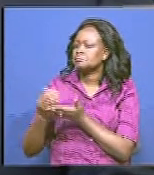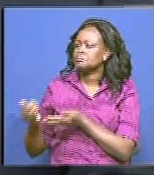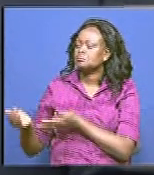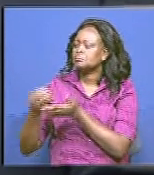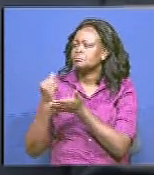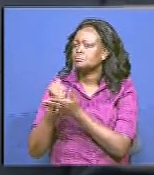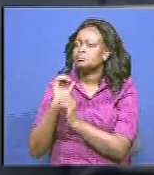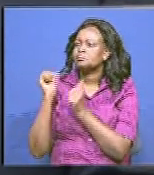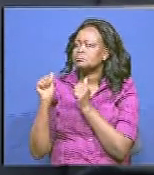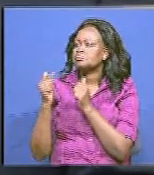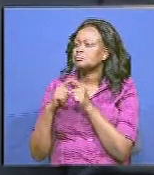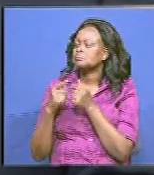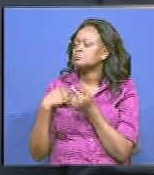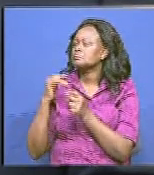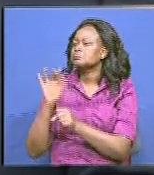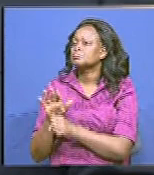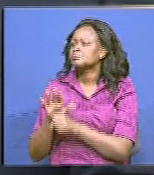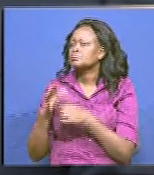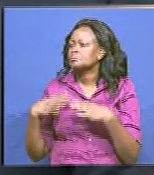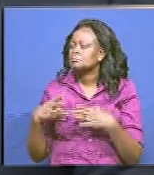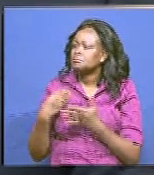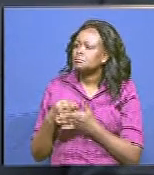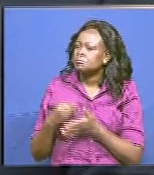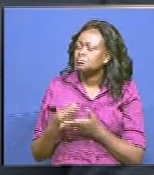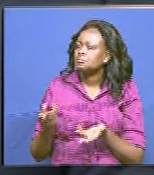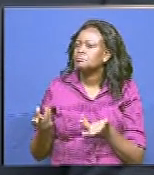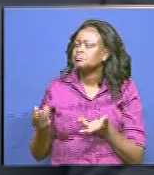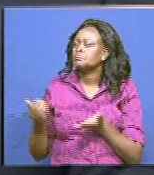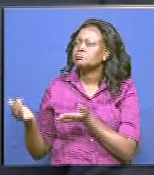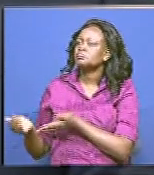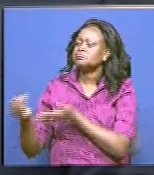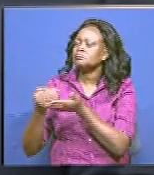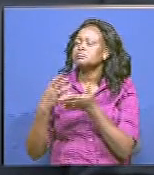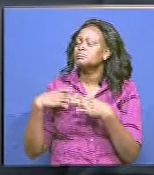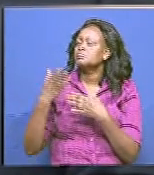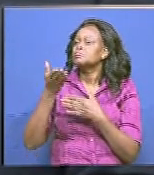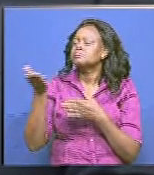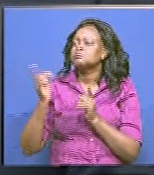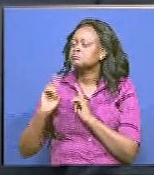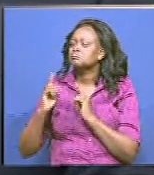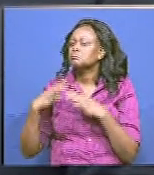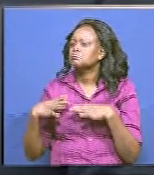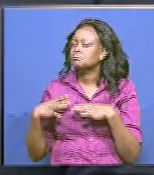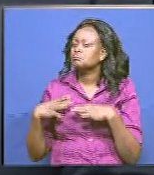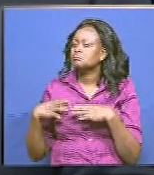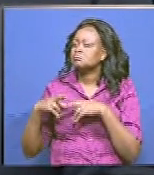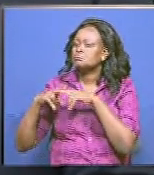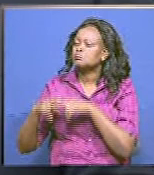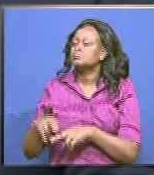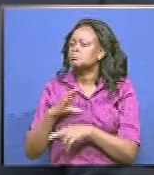offices. We didn't have much of people revenue collectors out there. People are relying on commission